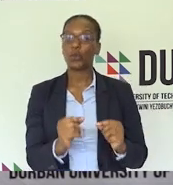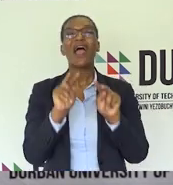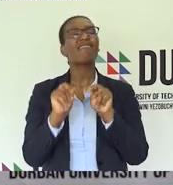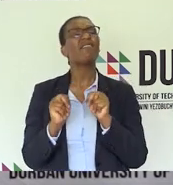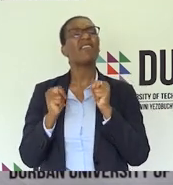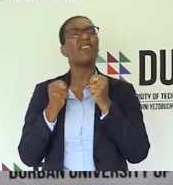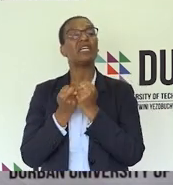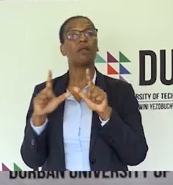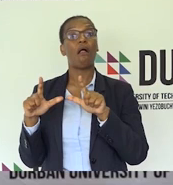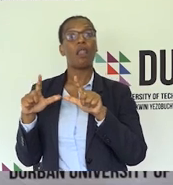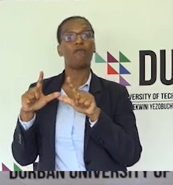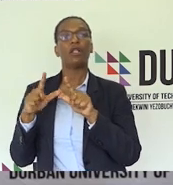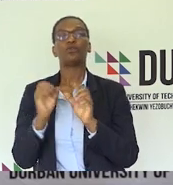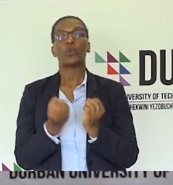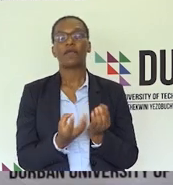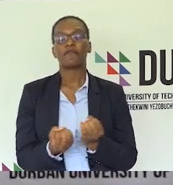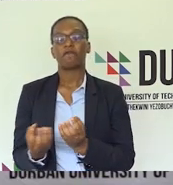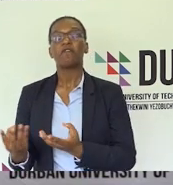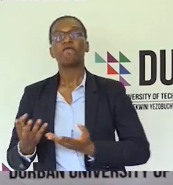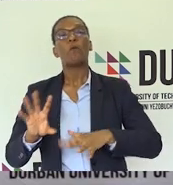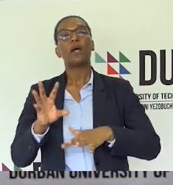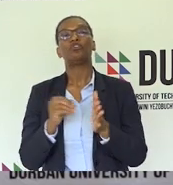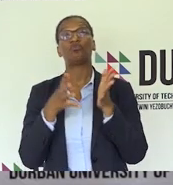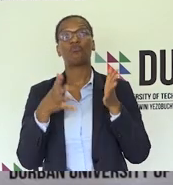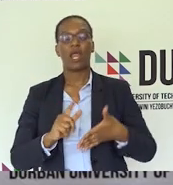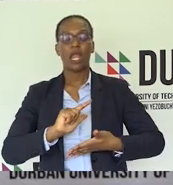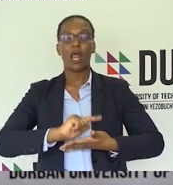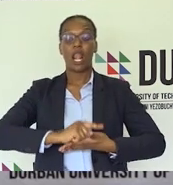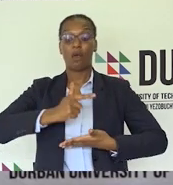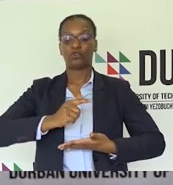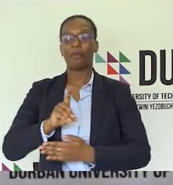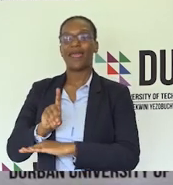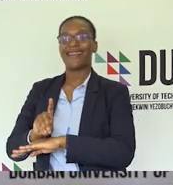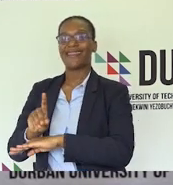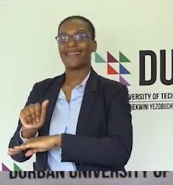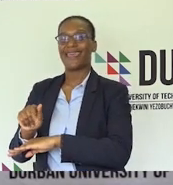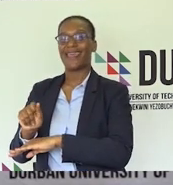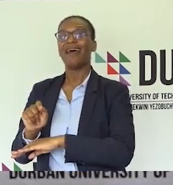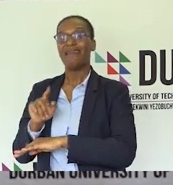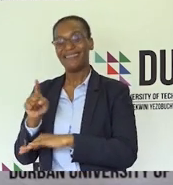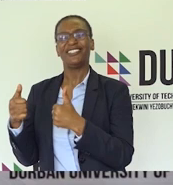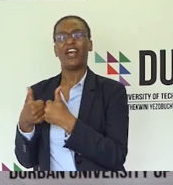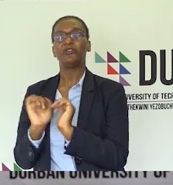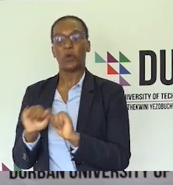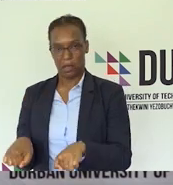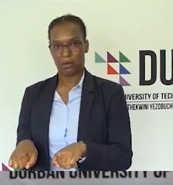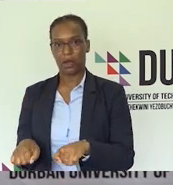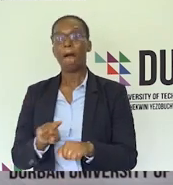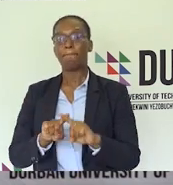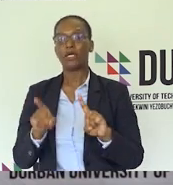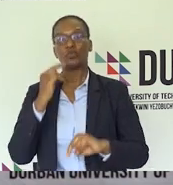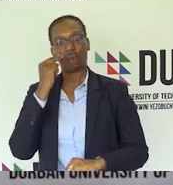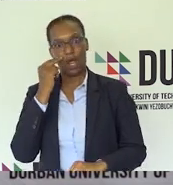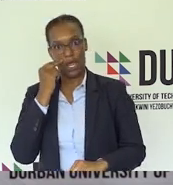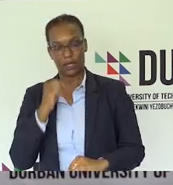national level to get students access to both laptops and data, which is a challenge for many. The